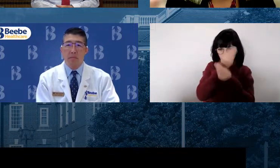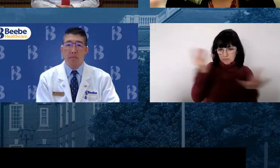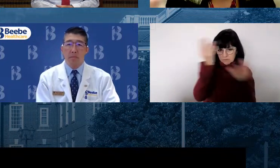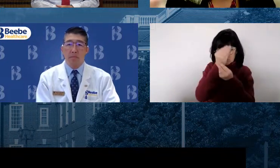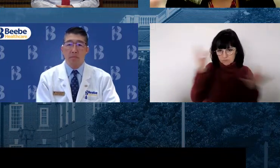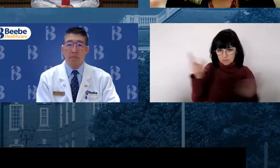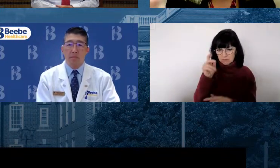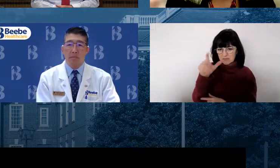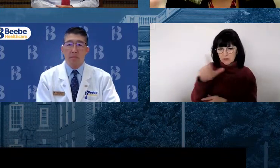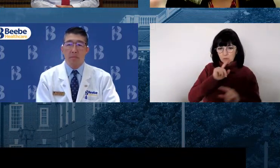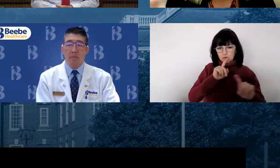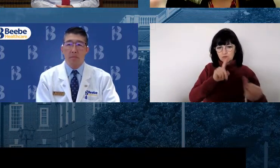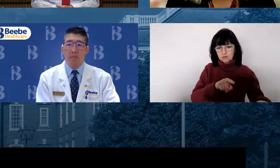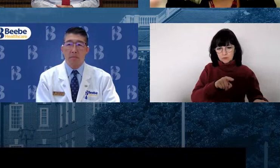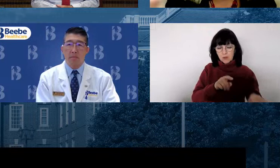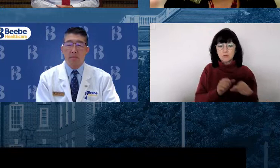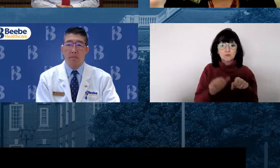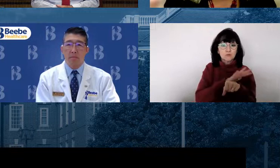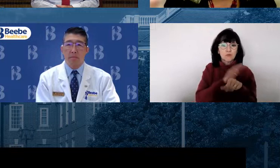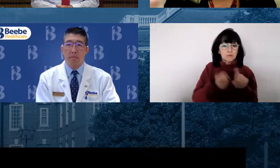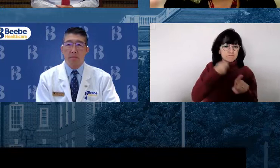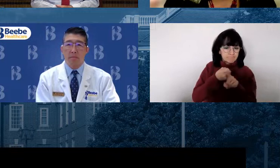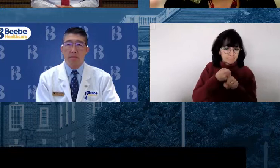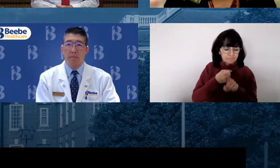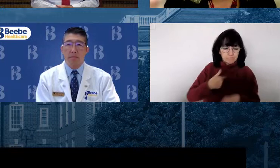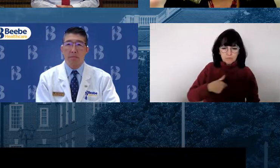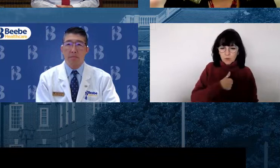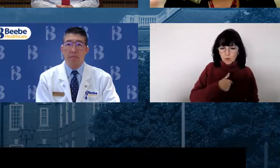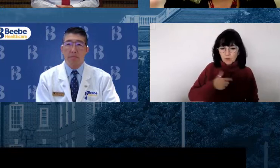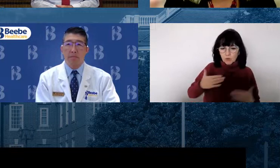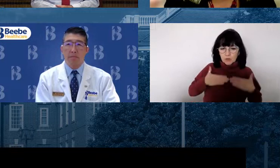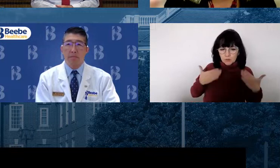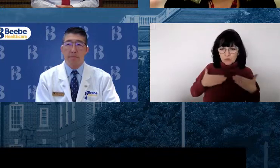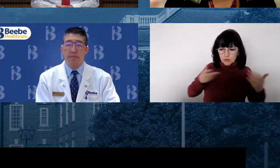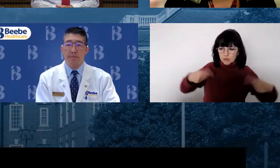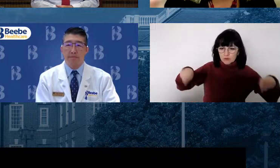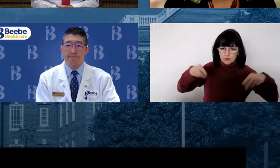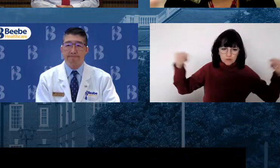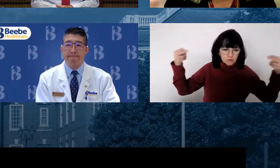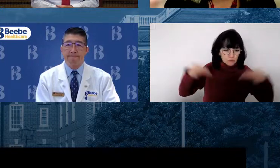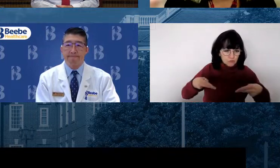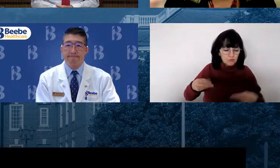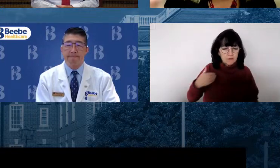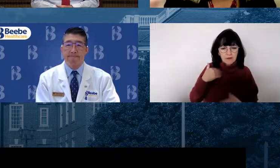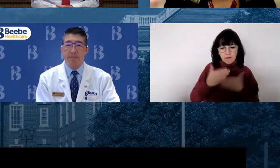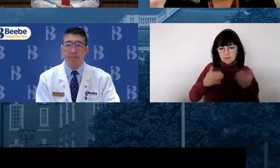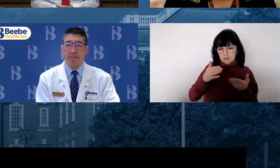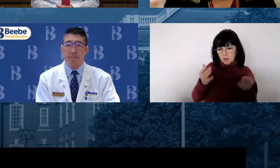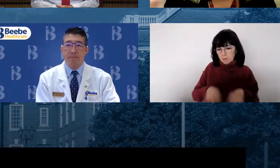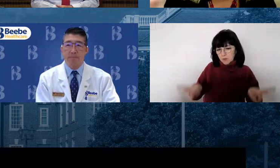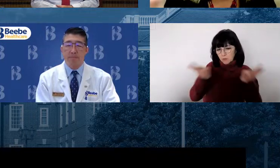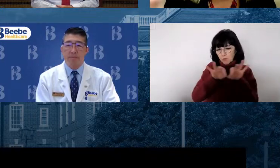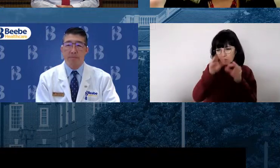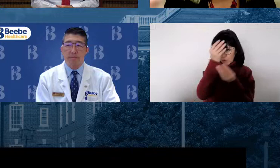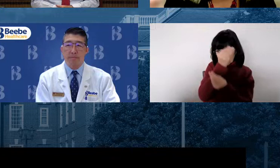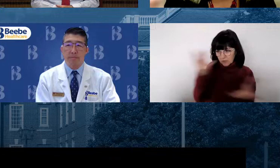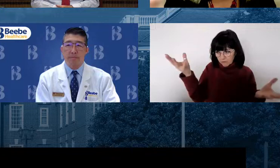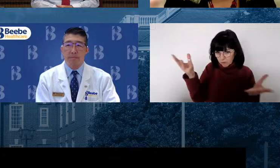to COVID-19. We appreciate you joining us again. We have some important information to share today as